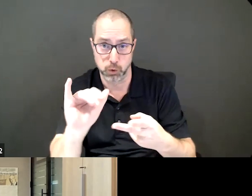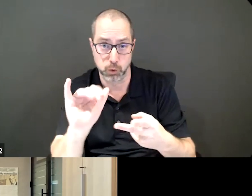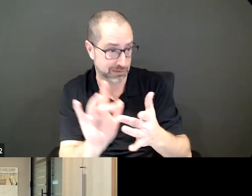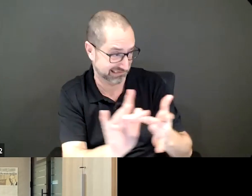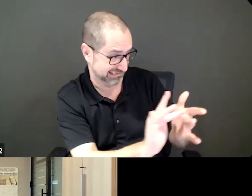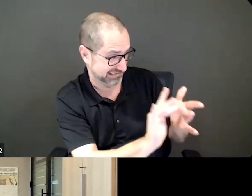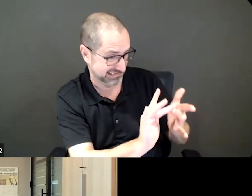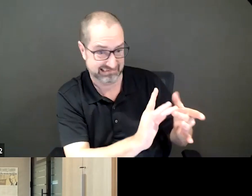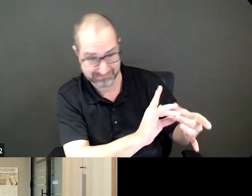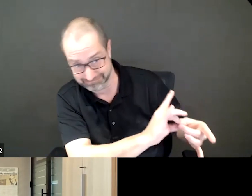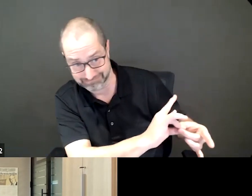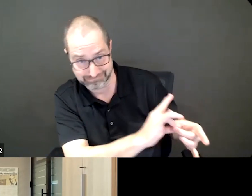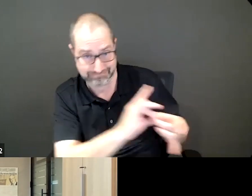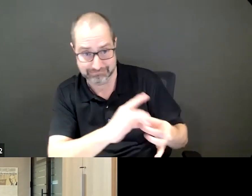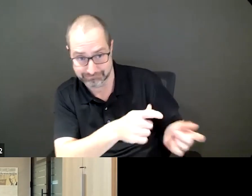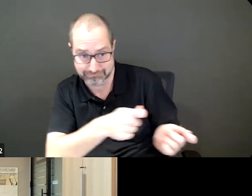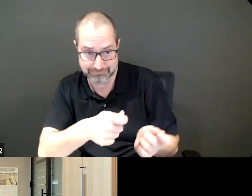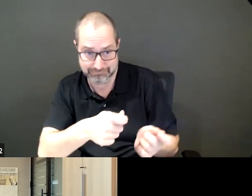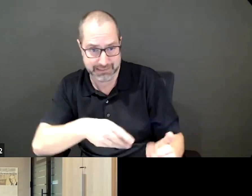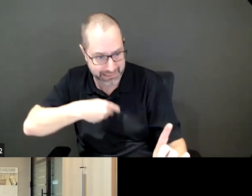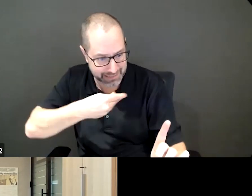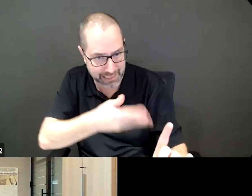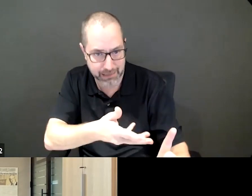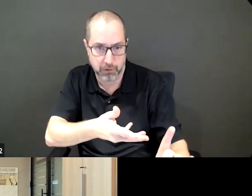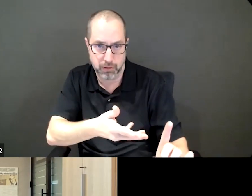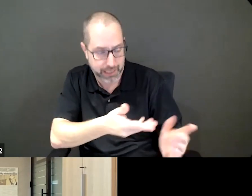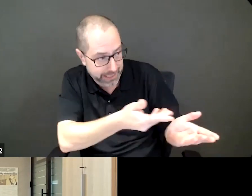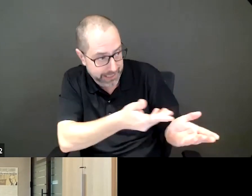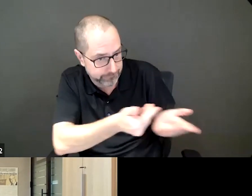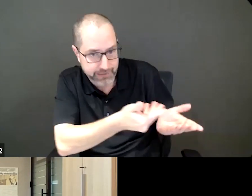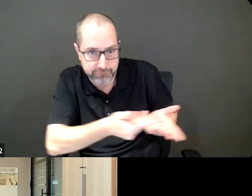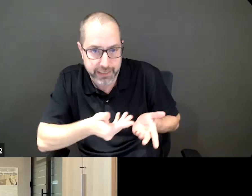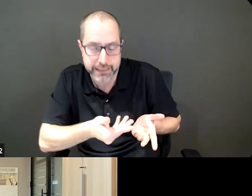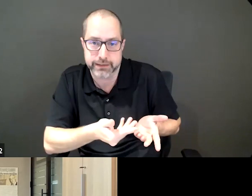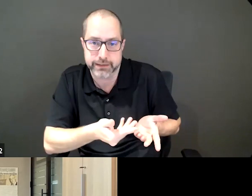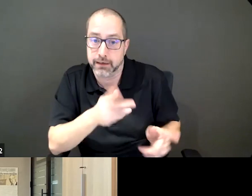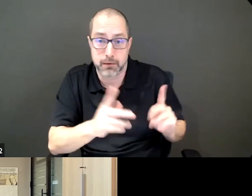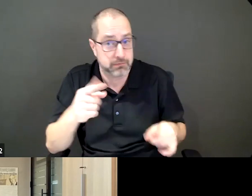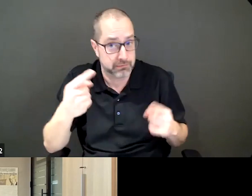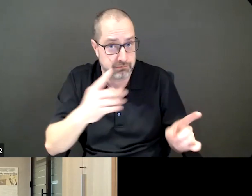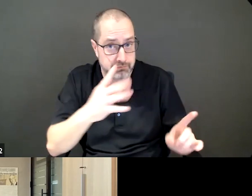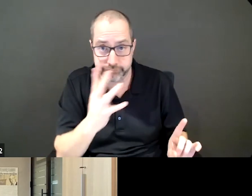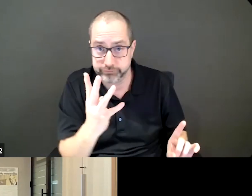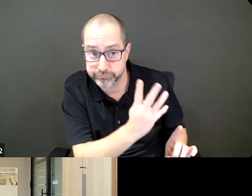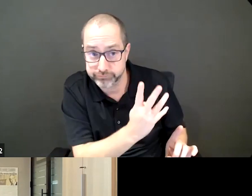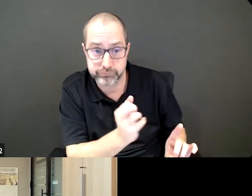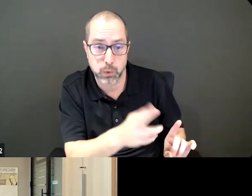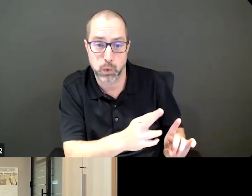and enable and invite persons who in the past have been excluded or have fallen into a